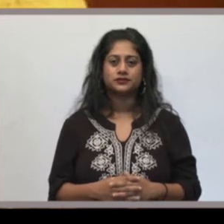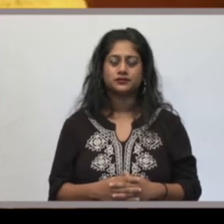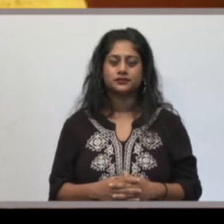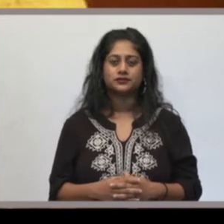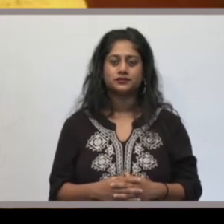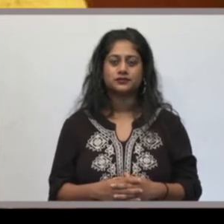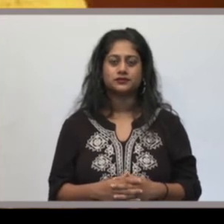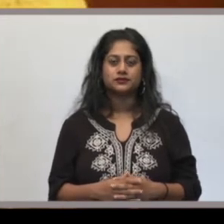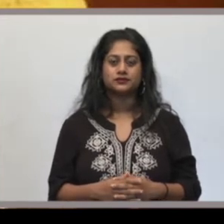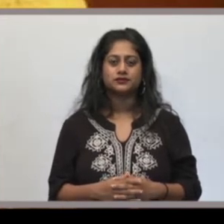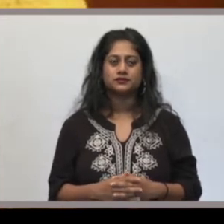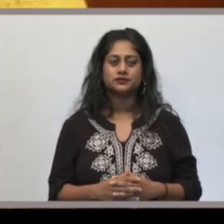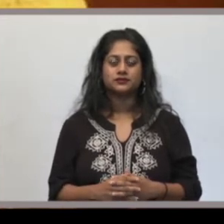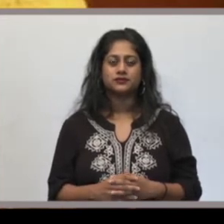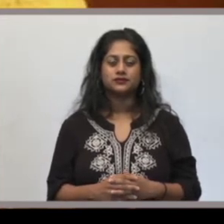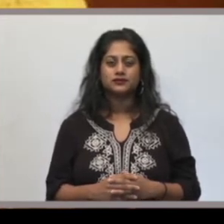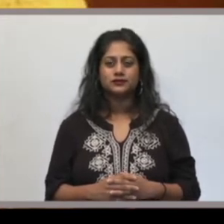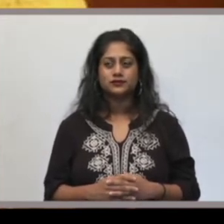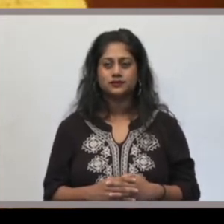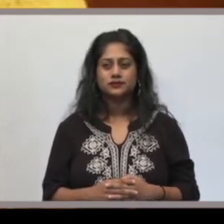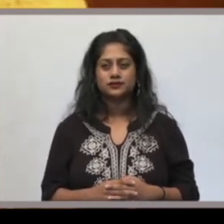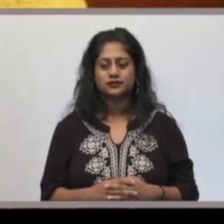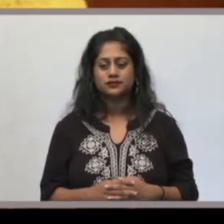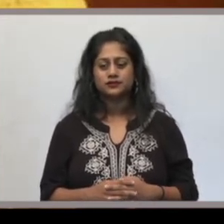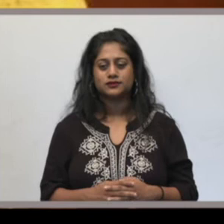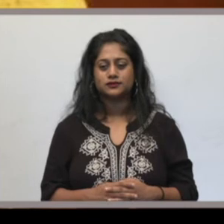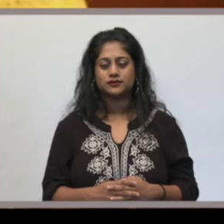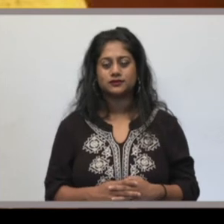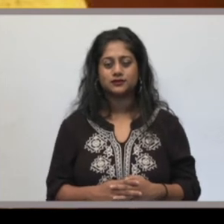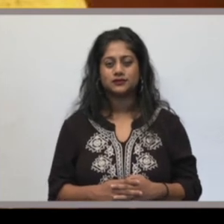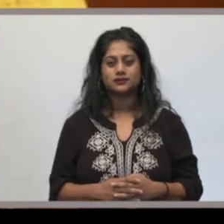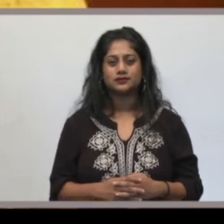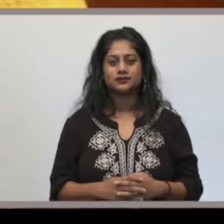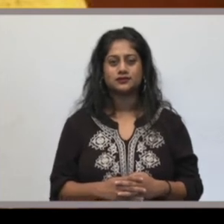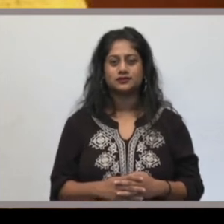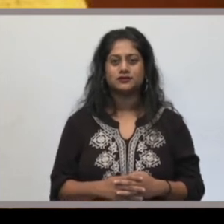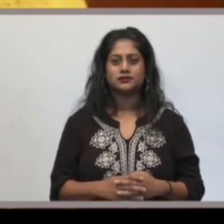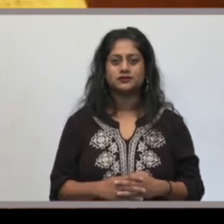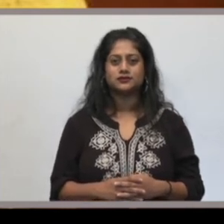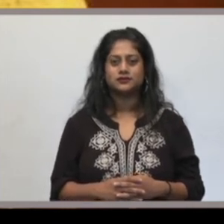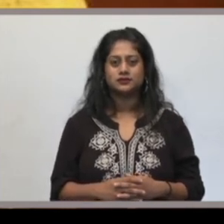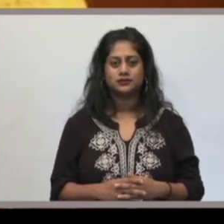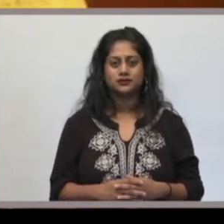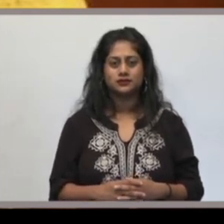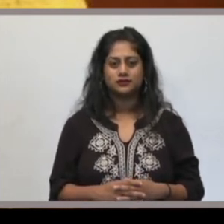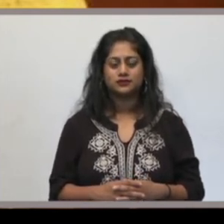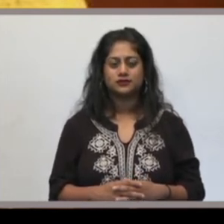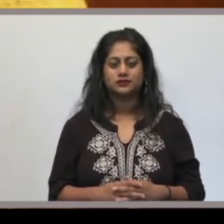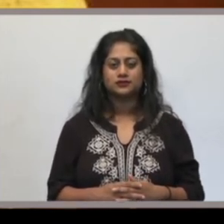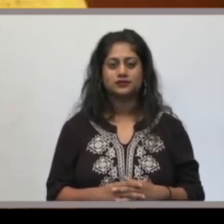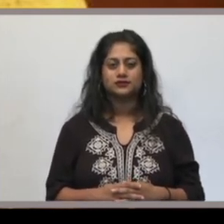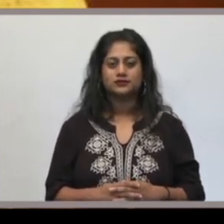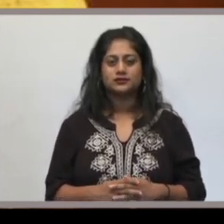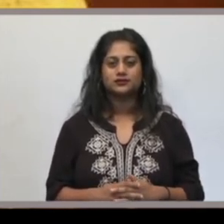very fact that you can say, oh yes, I understand. I know where you're coming from. I remember the